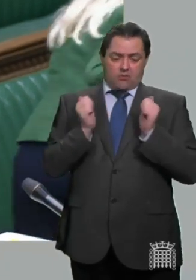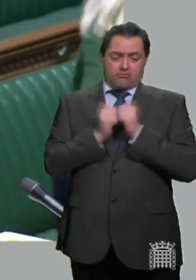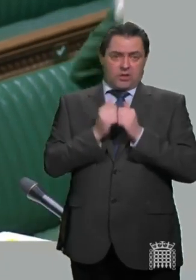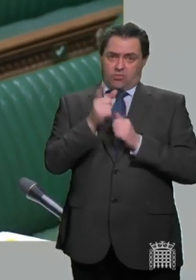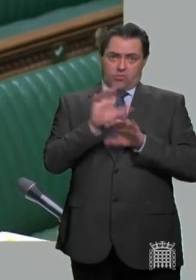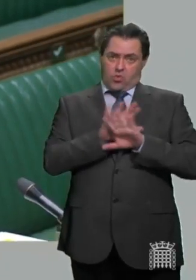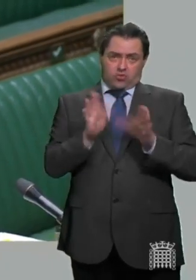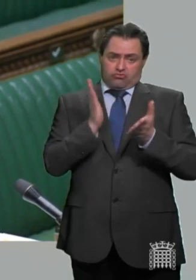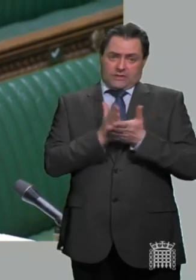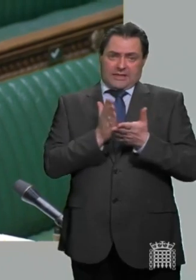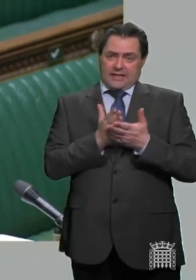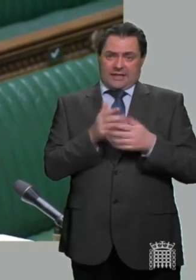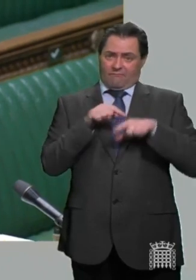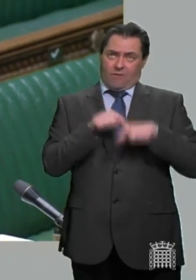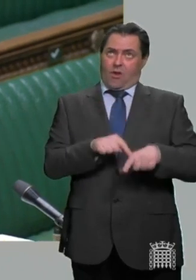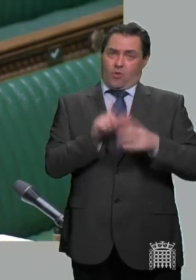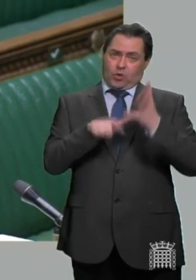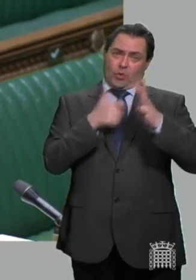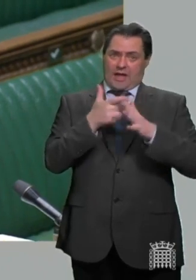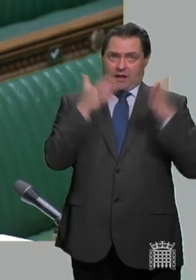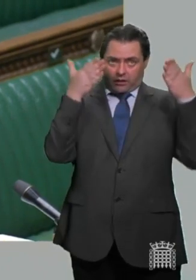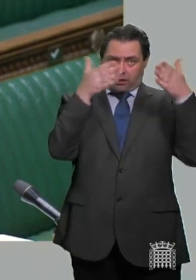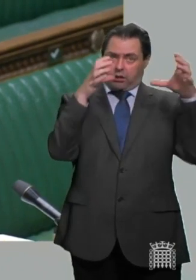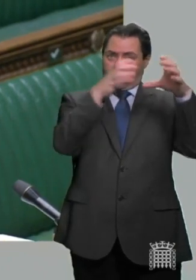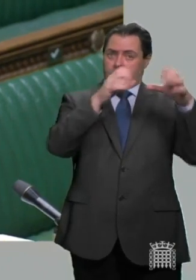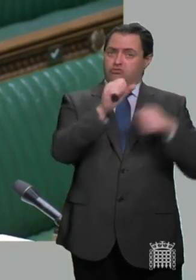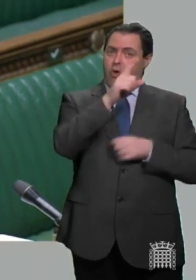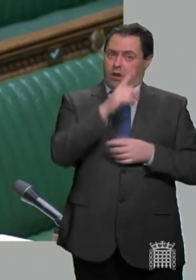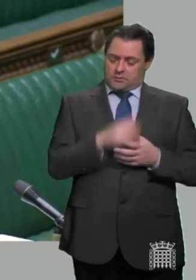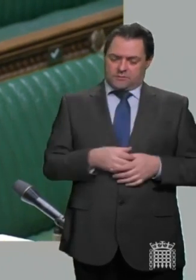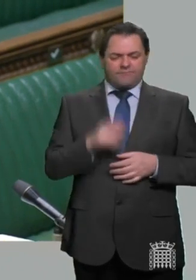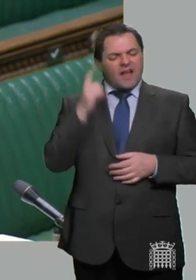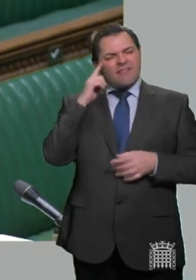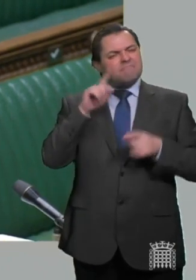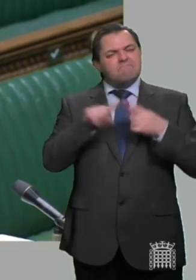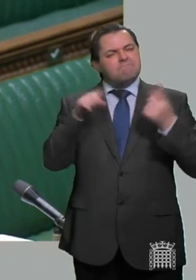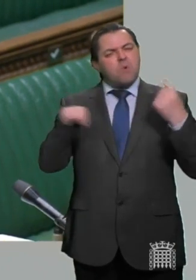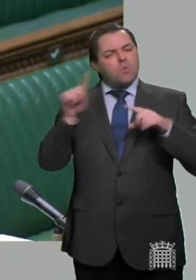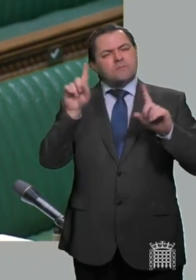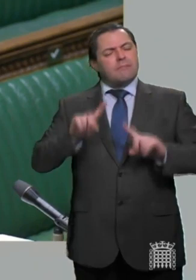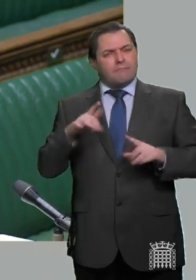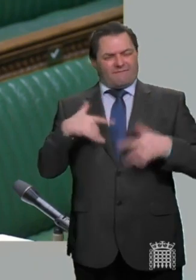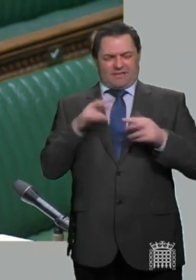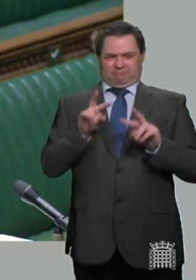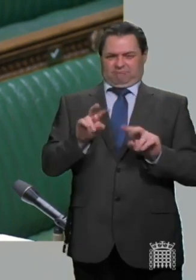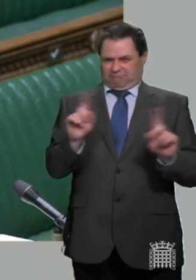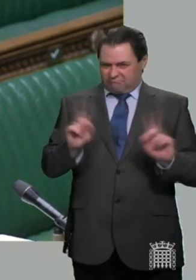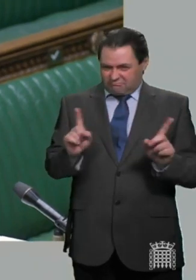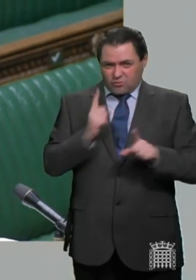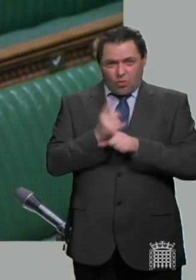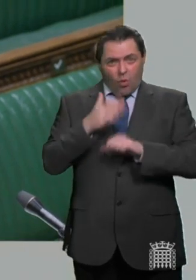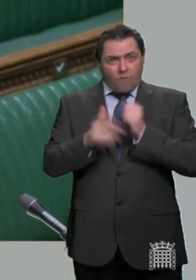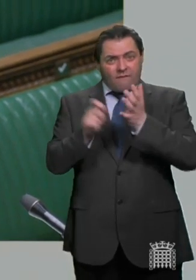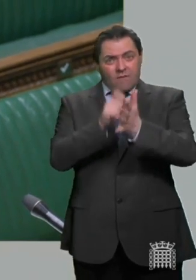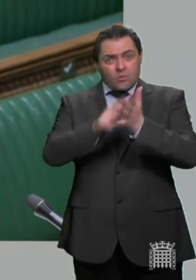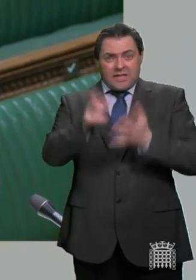not in respect of the whole of this country. But I think most people will think it extraordinary that they're talking about another referendum.